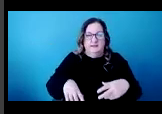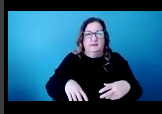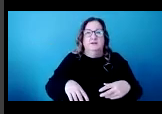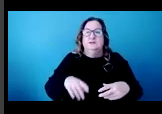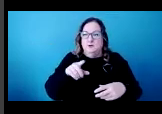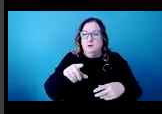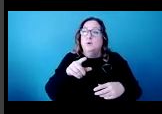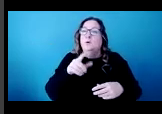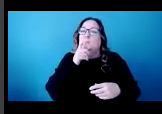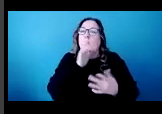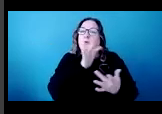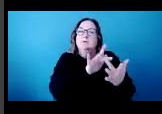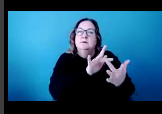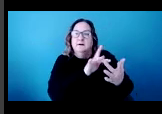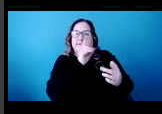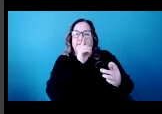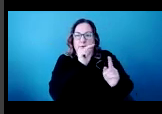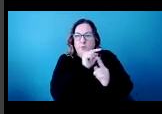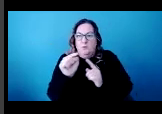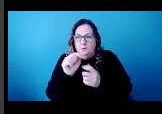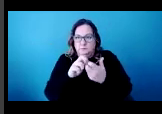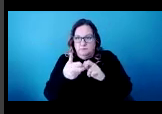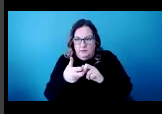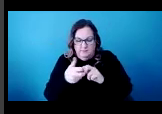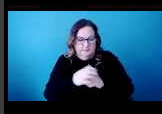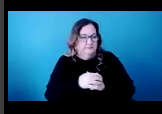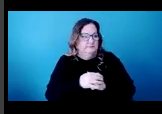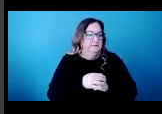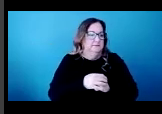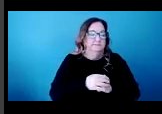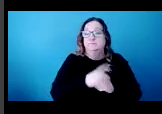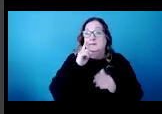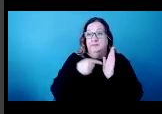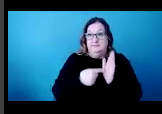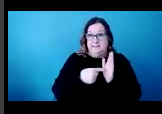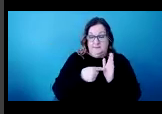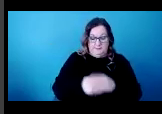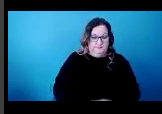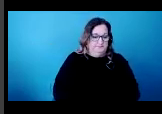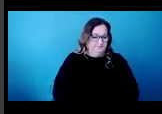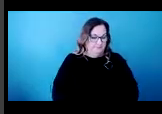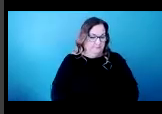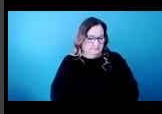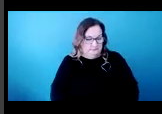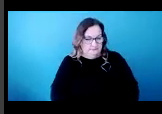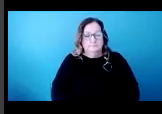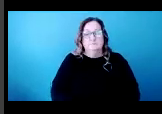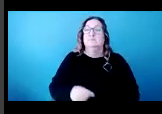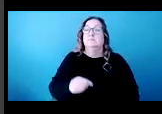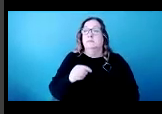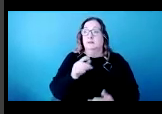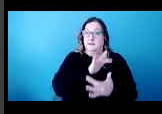you go for different problems. So when I say make sure to contact the correct